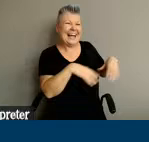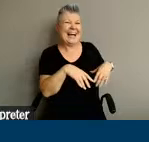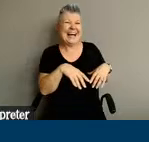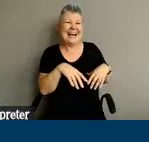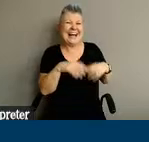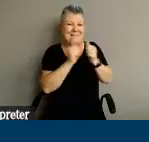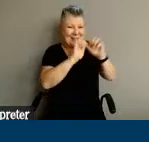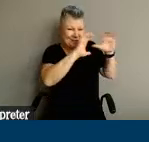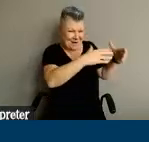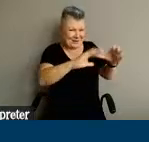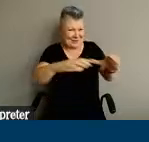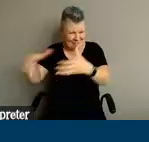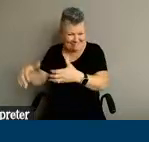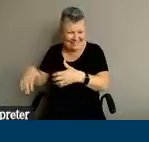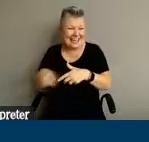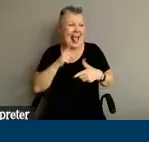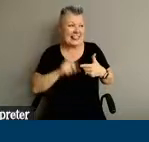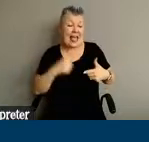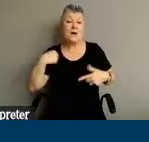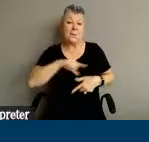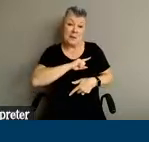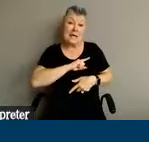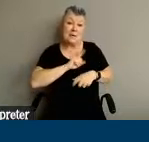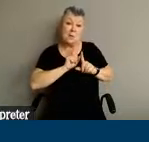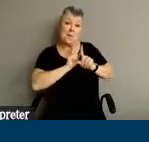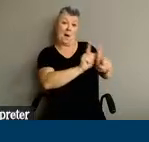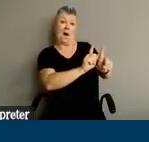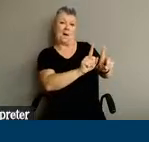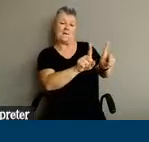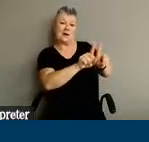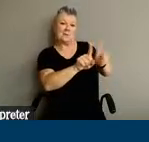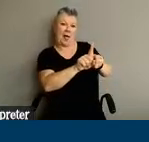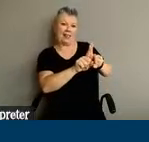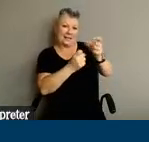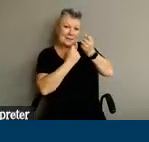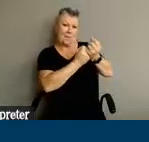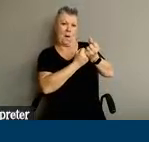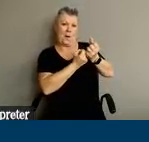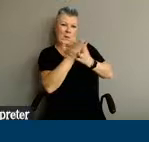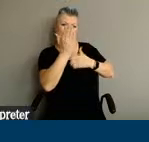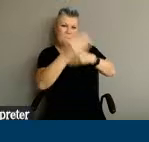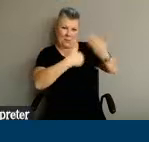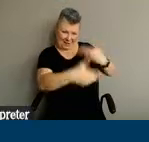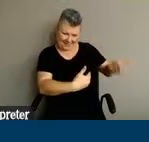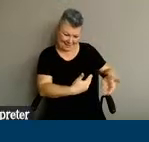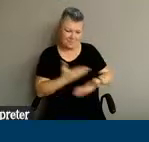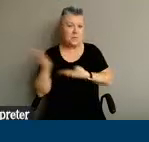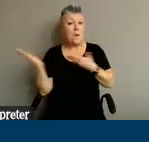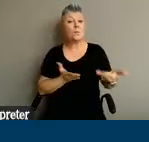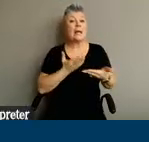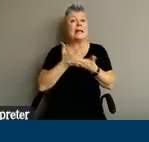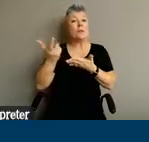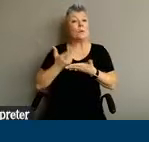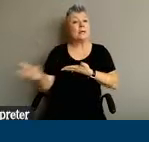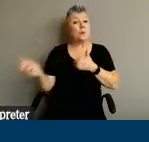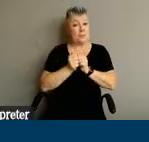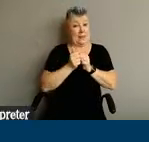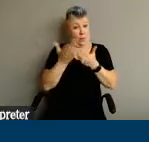Sure, cheat sheet. This is your opportunity. I mean, I do need my. Please bring your resources with you.